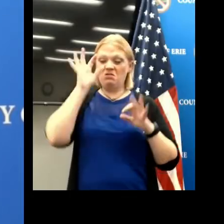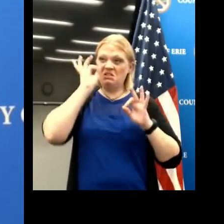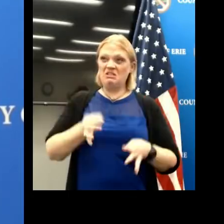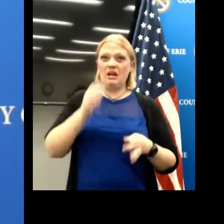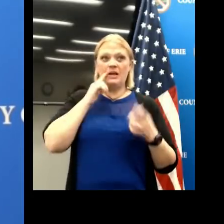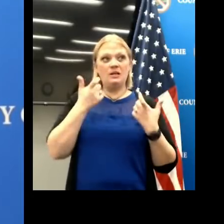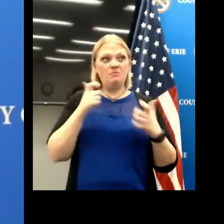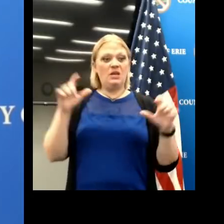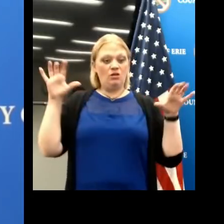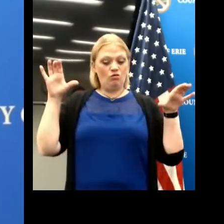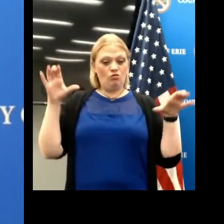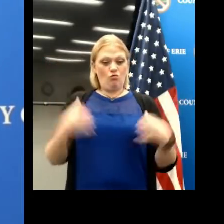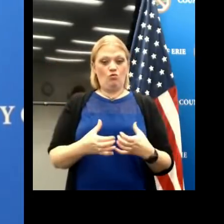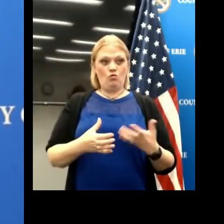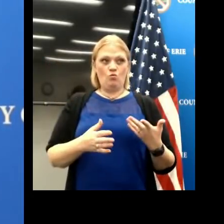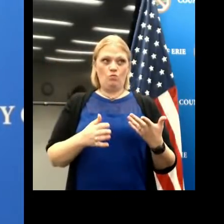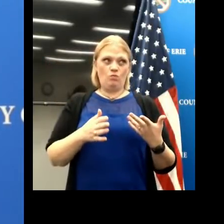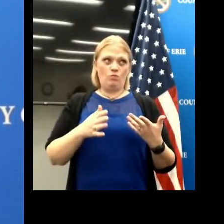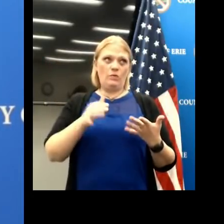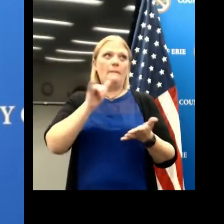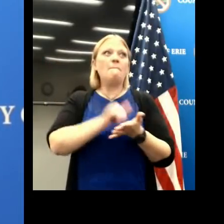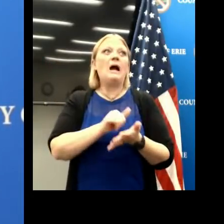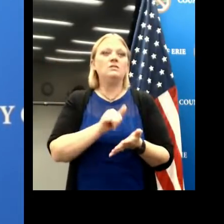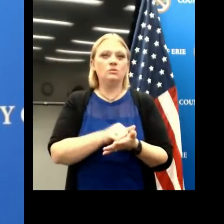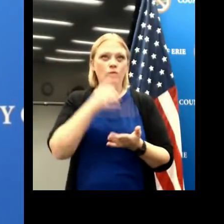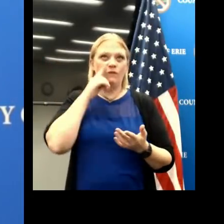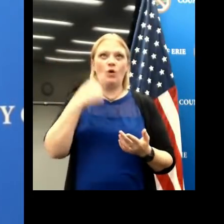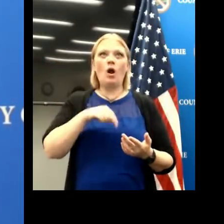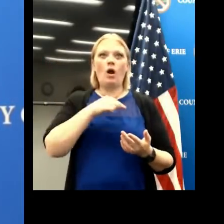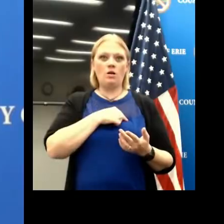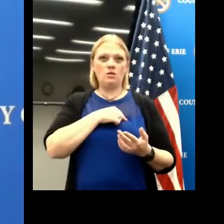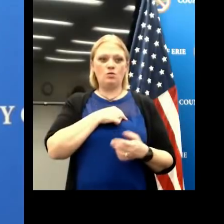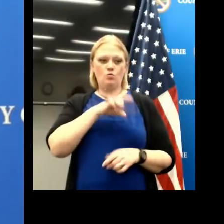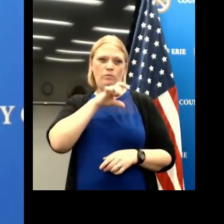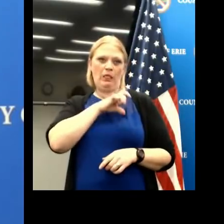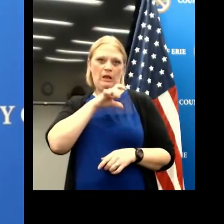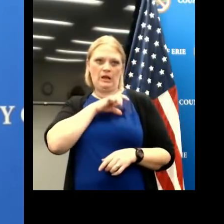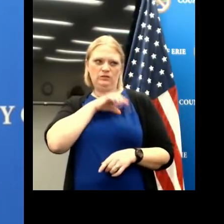large gathering, it would be pretty near impossible for us to be able to police that.